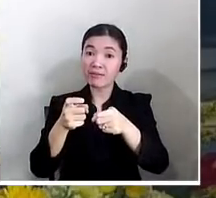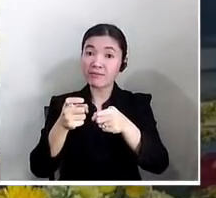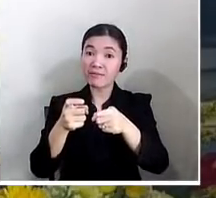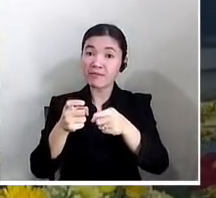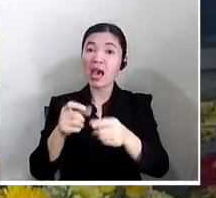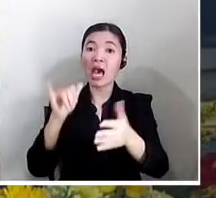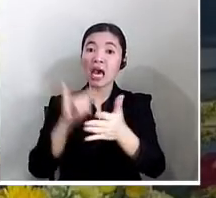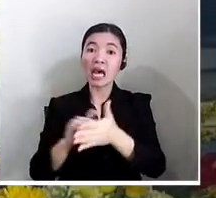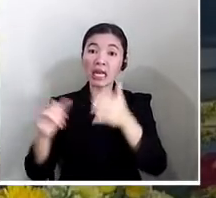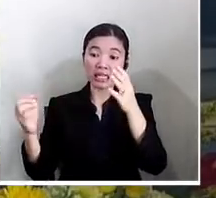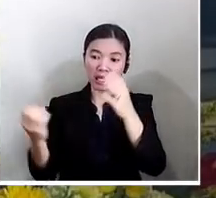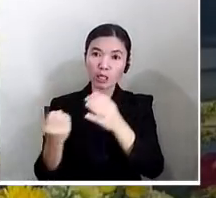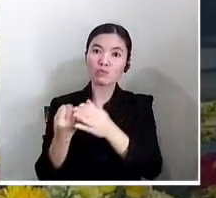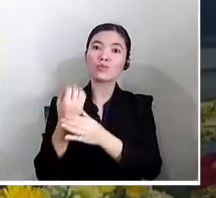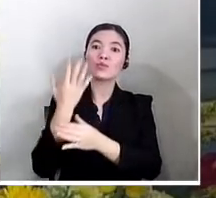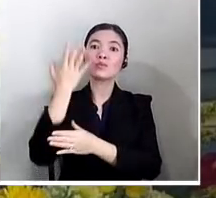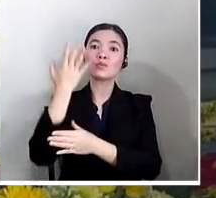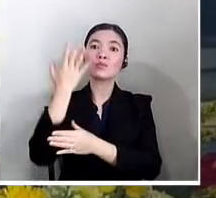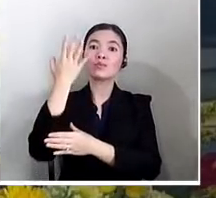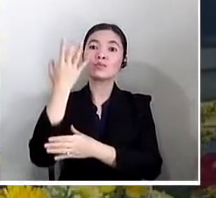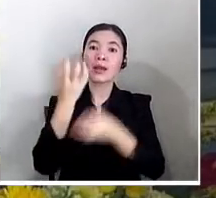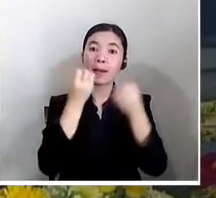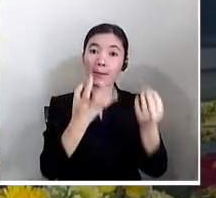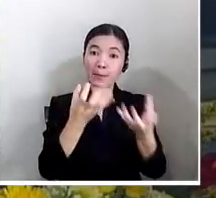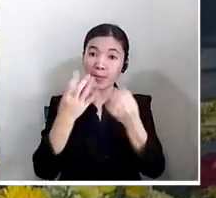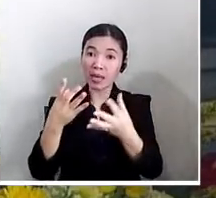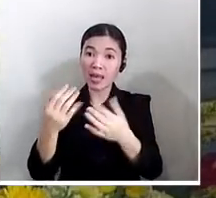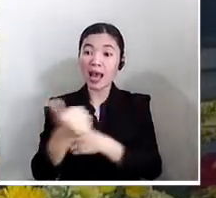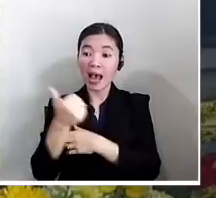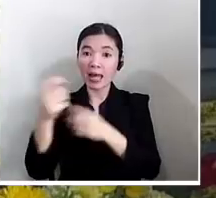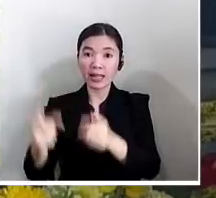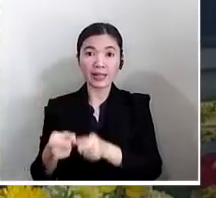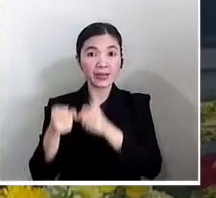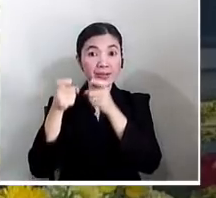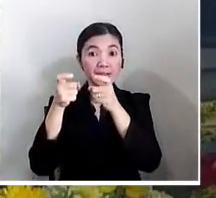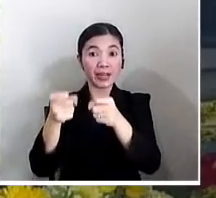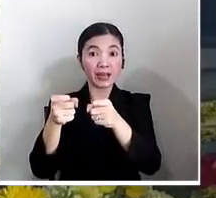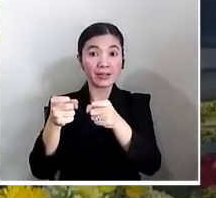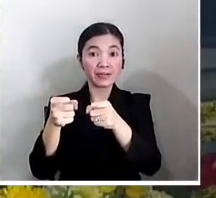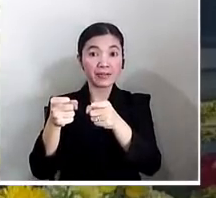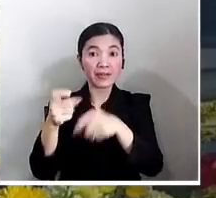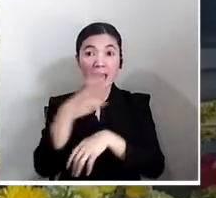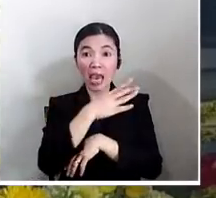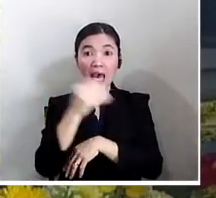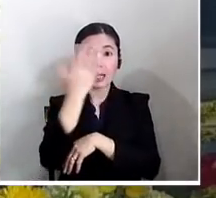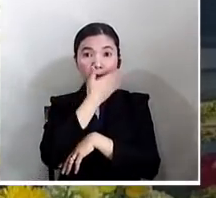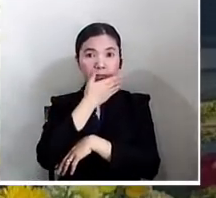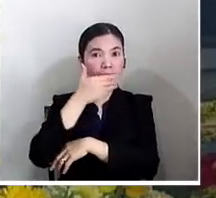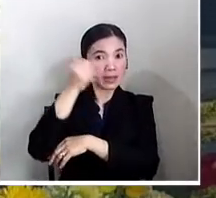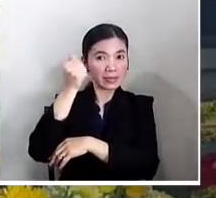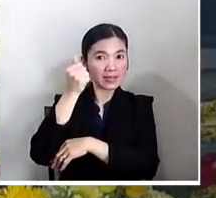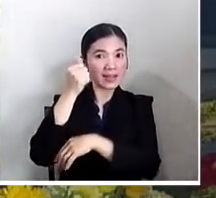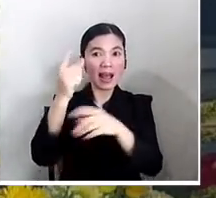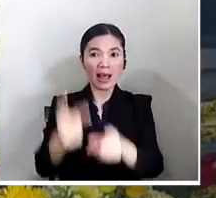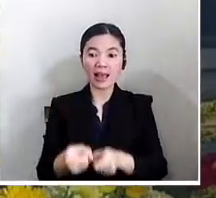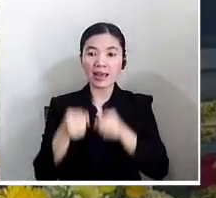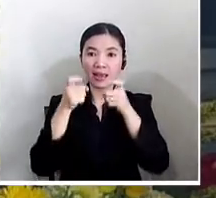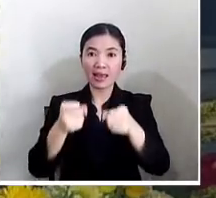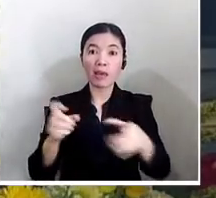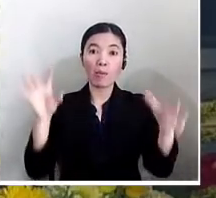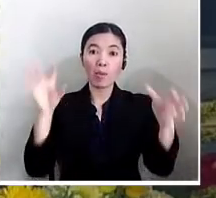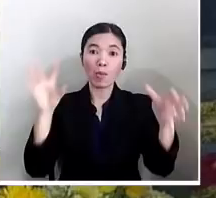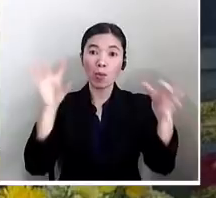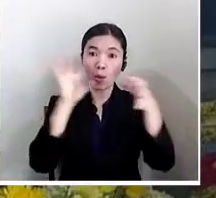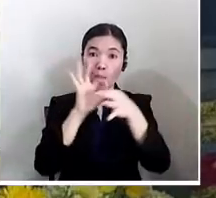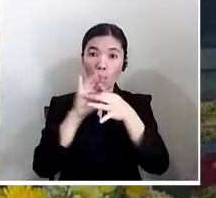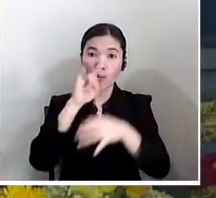other gifts, and most importantly, a gift of eternal life. May I share